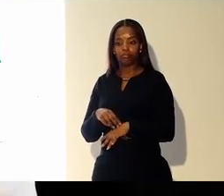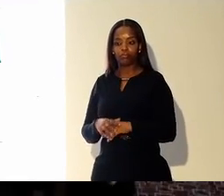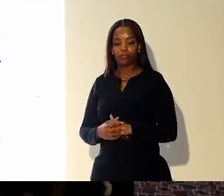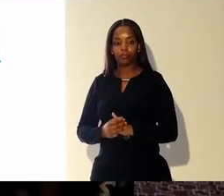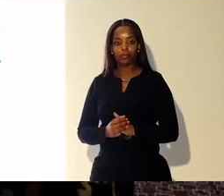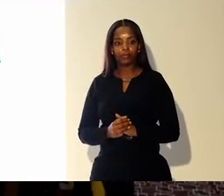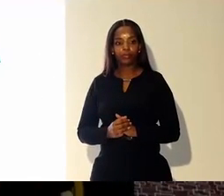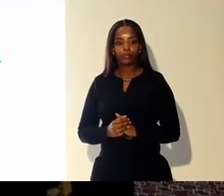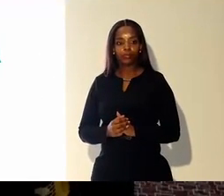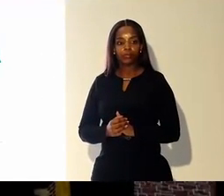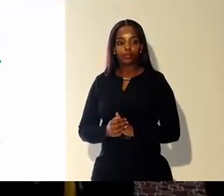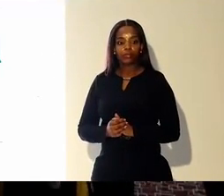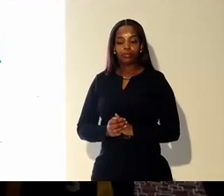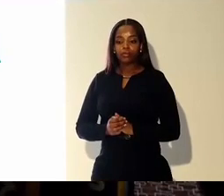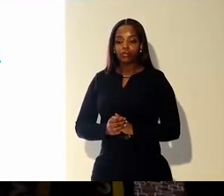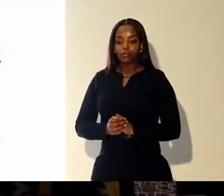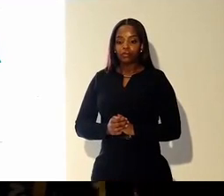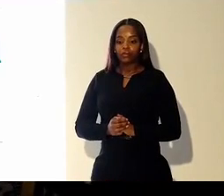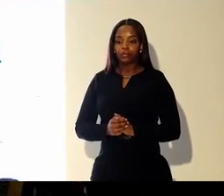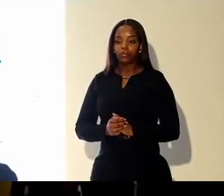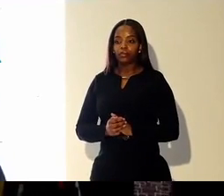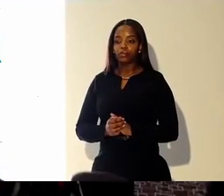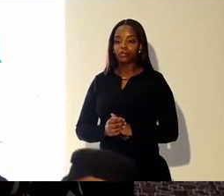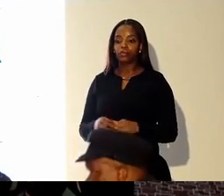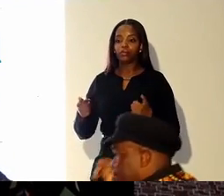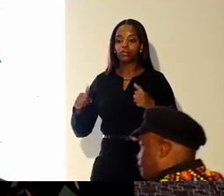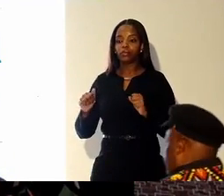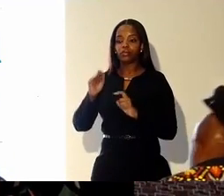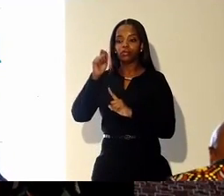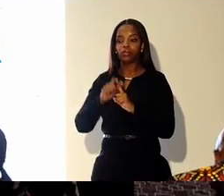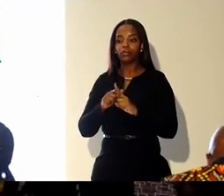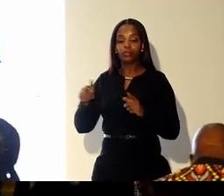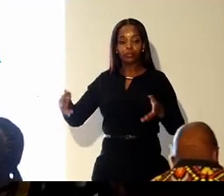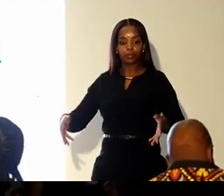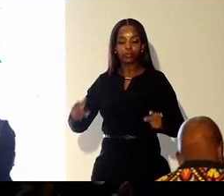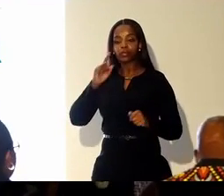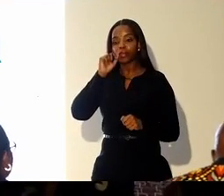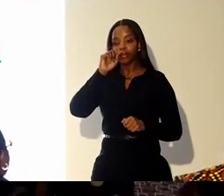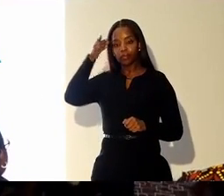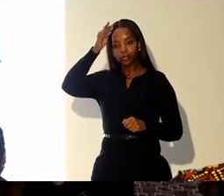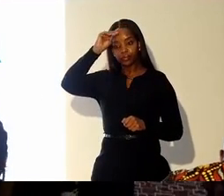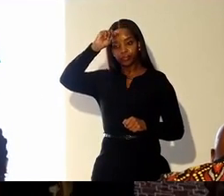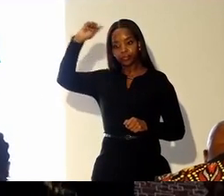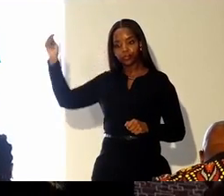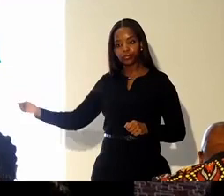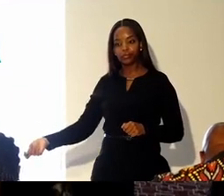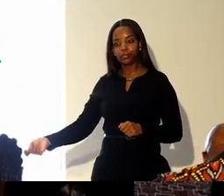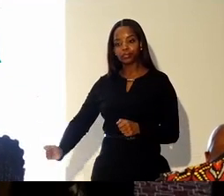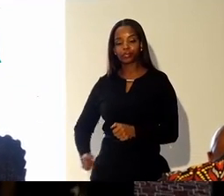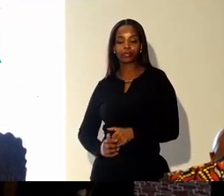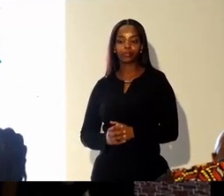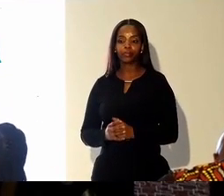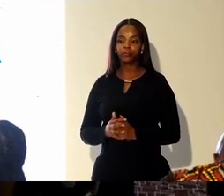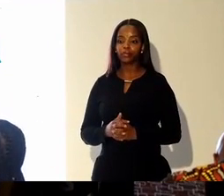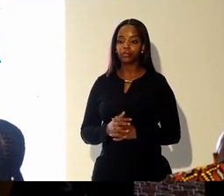anthem and for the men in the room who are wearing hats or caps, can I please ask you to